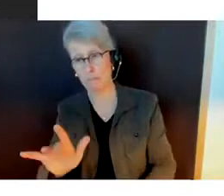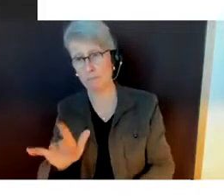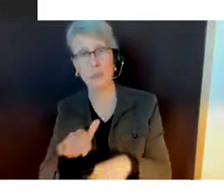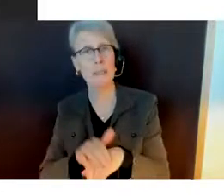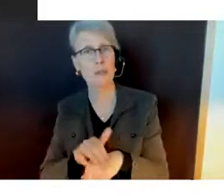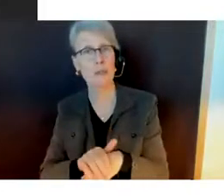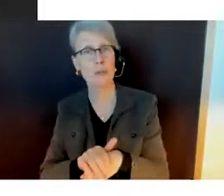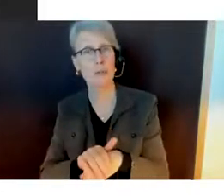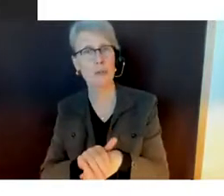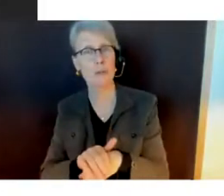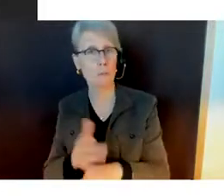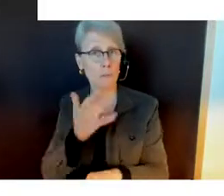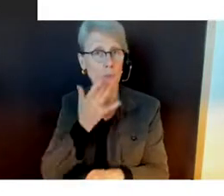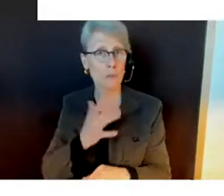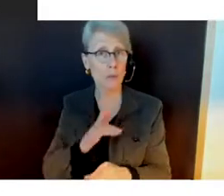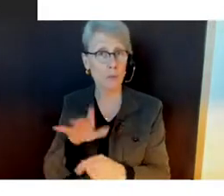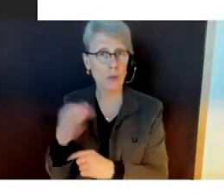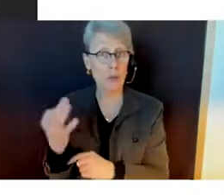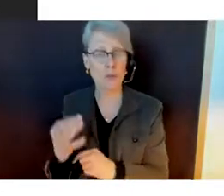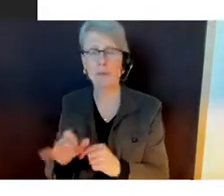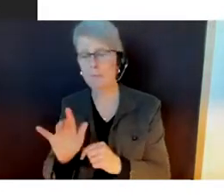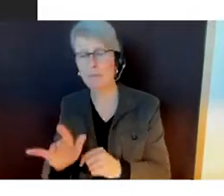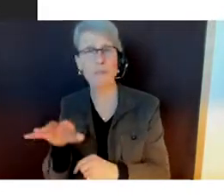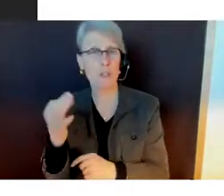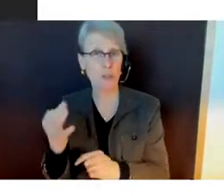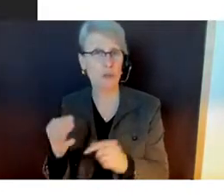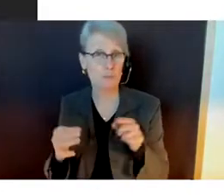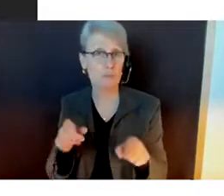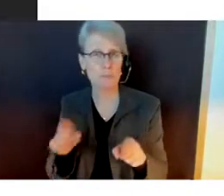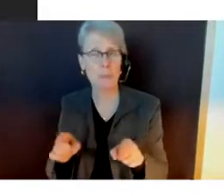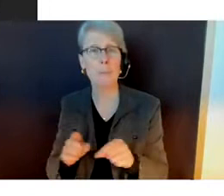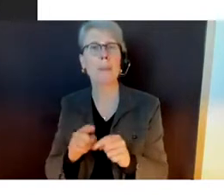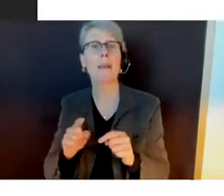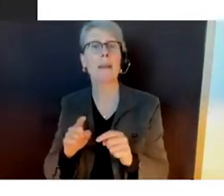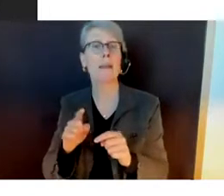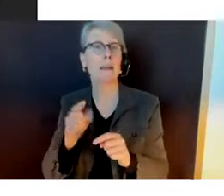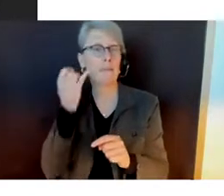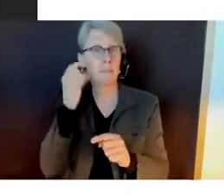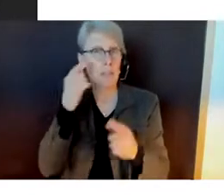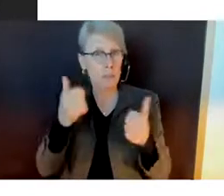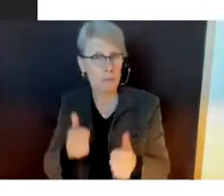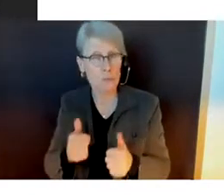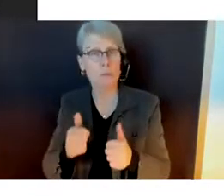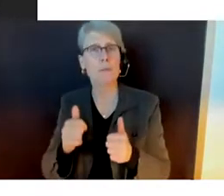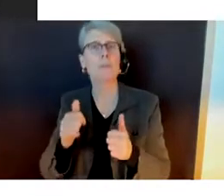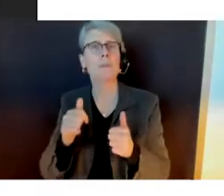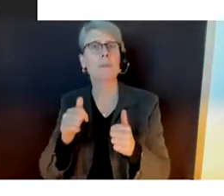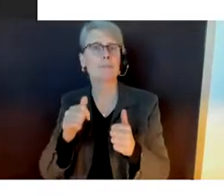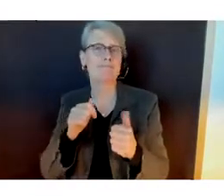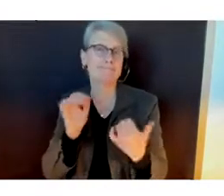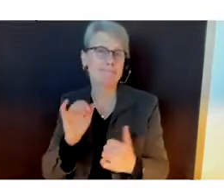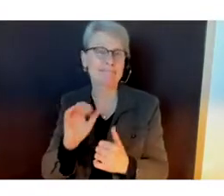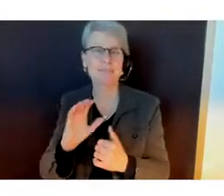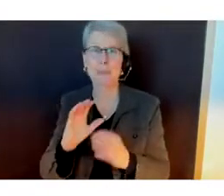choose English. If French, please choose French. For those of you who are using screen readers, we understand that